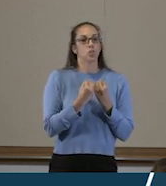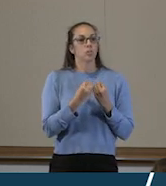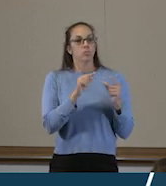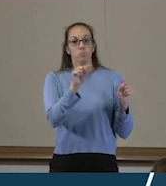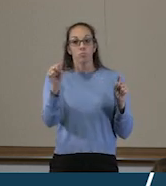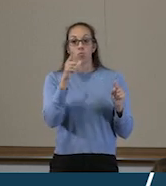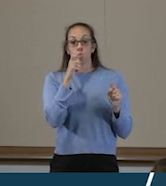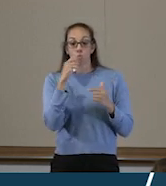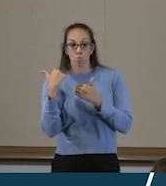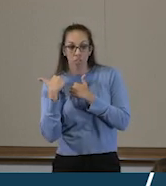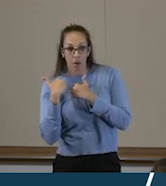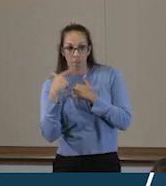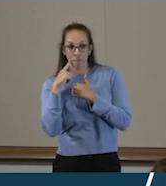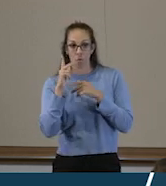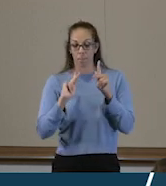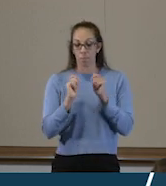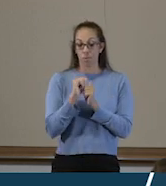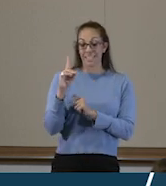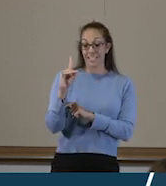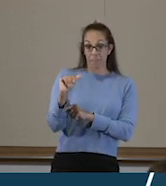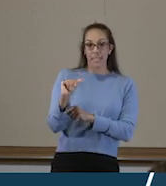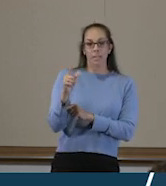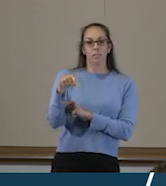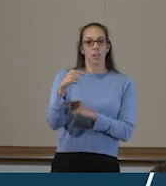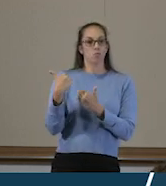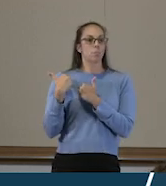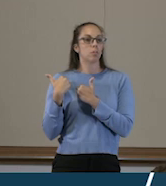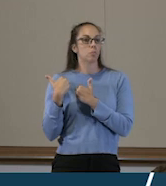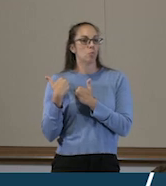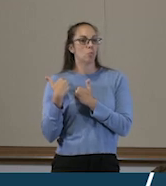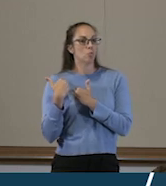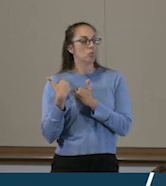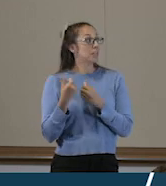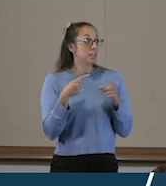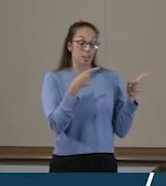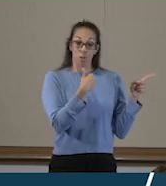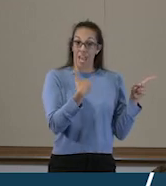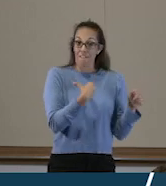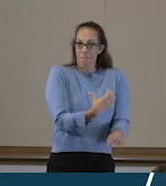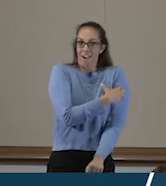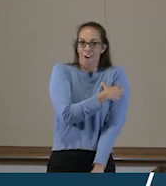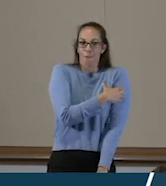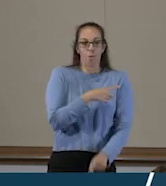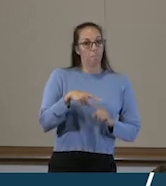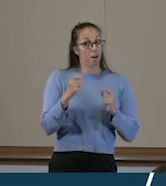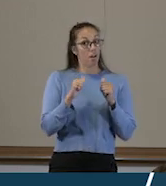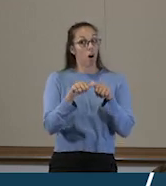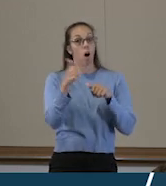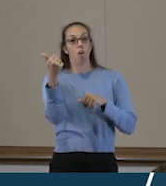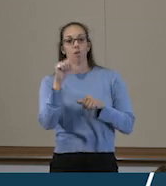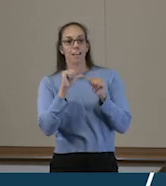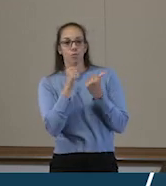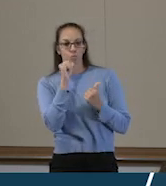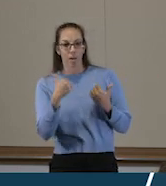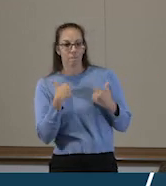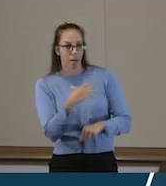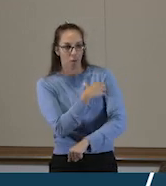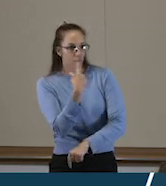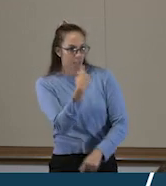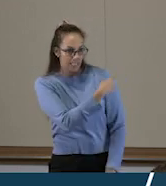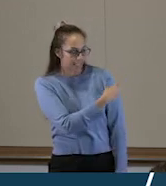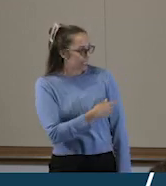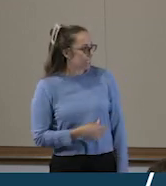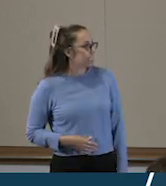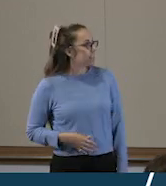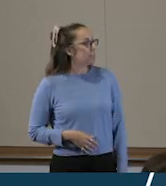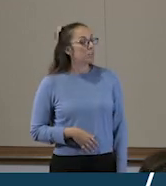houses people with disabilities. This is a power that other agencies do not have, which is why we're unique in that way. Okay,